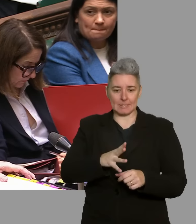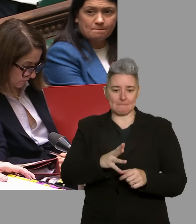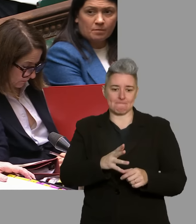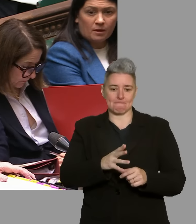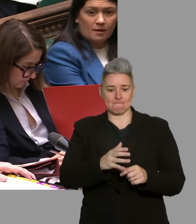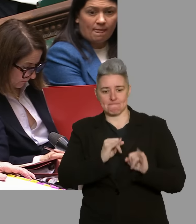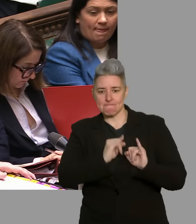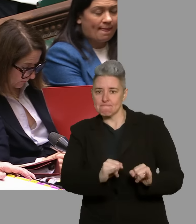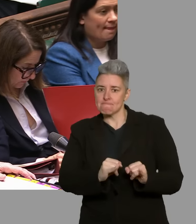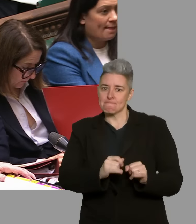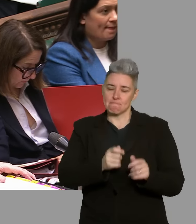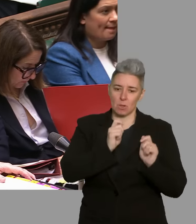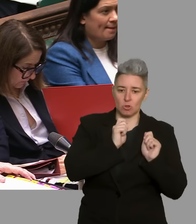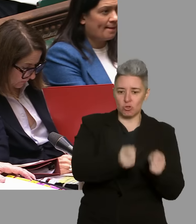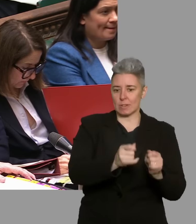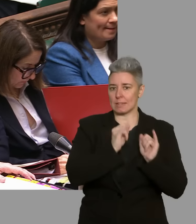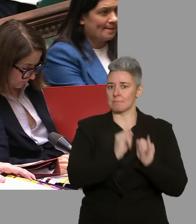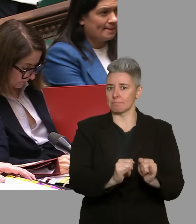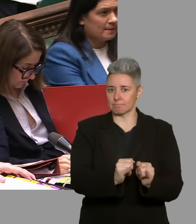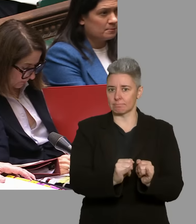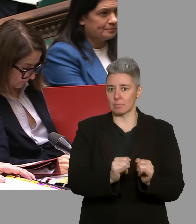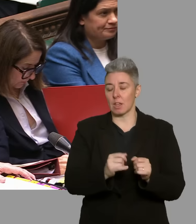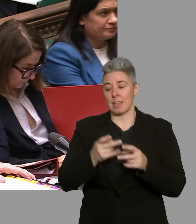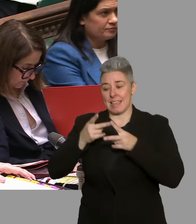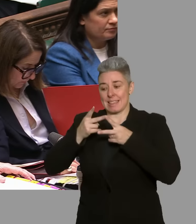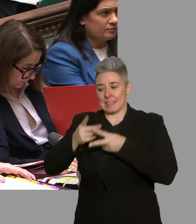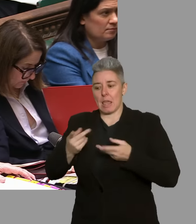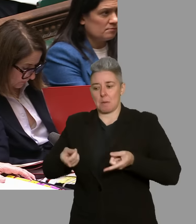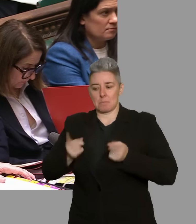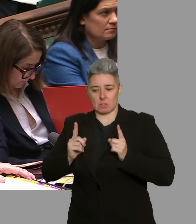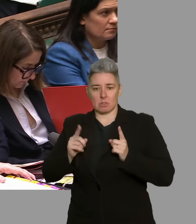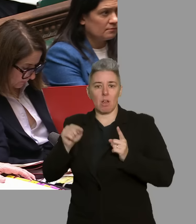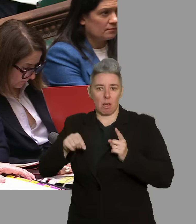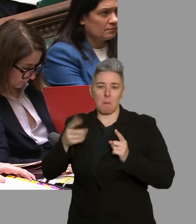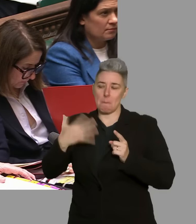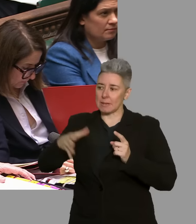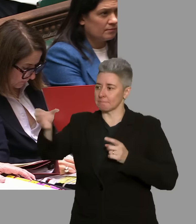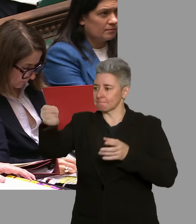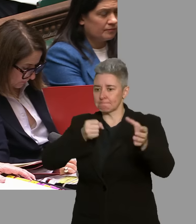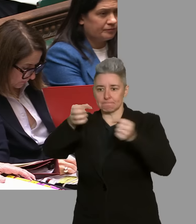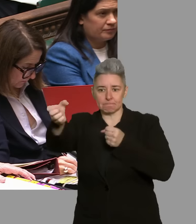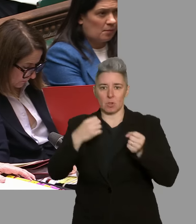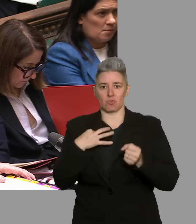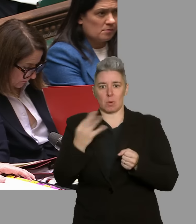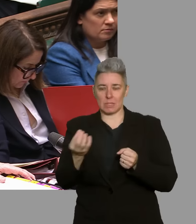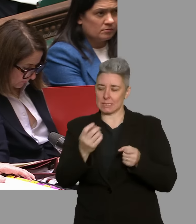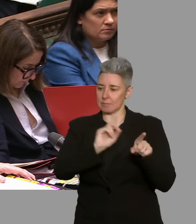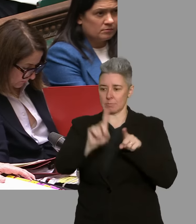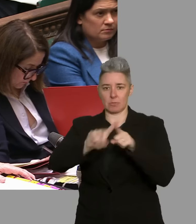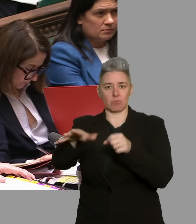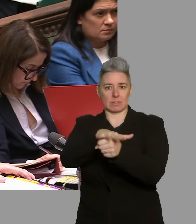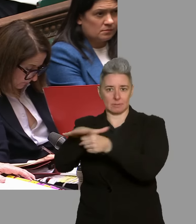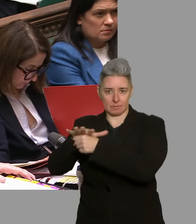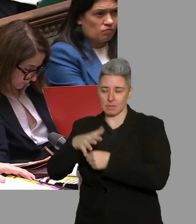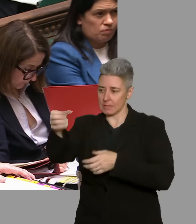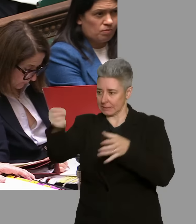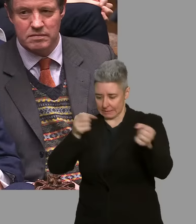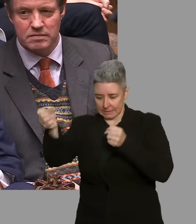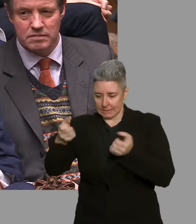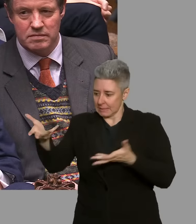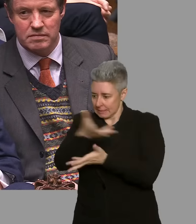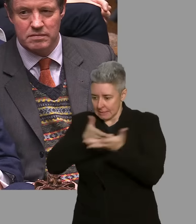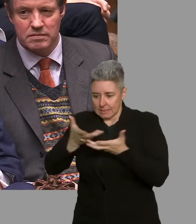has convened representatives from across the industry to resolve the situation as quickly as possible, and I want to reassure him that we're